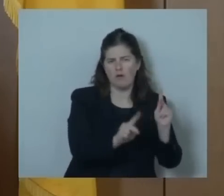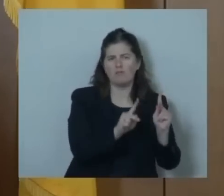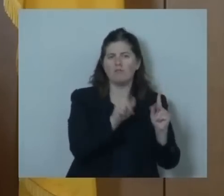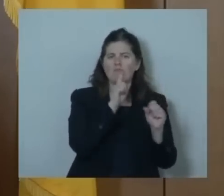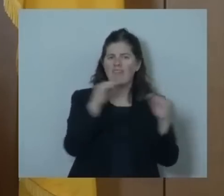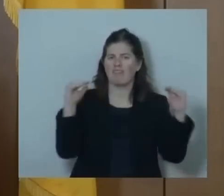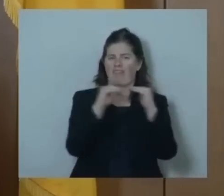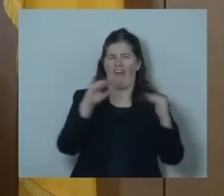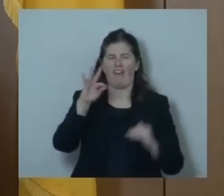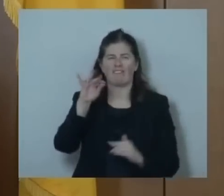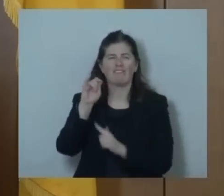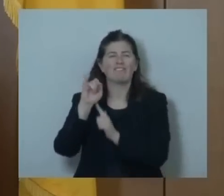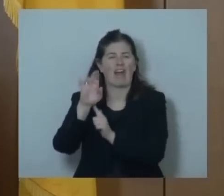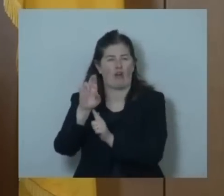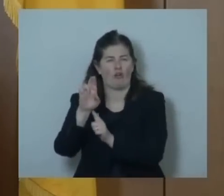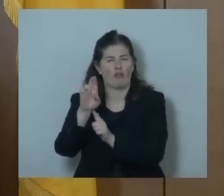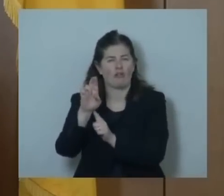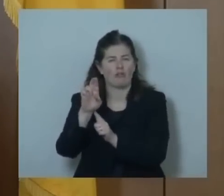fair,